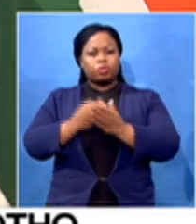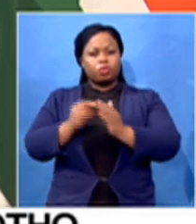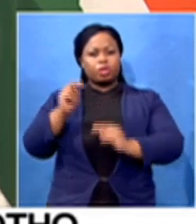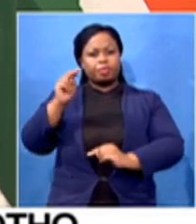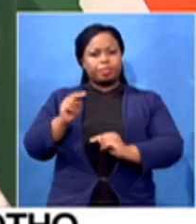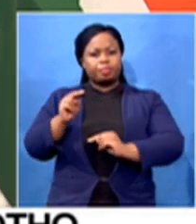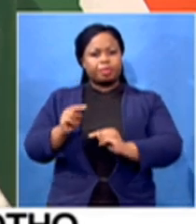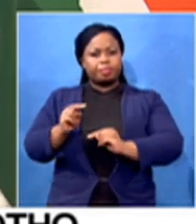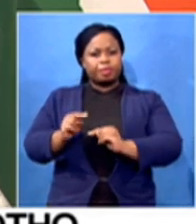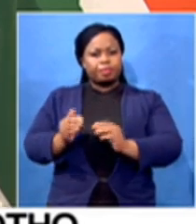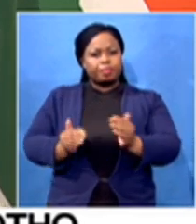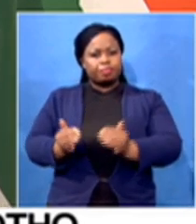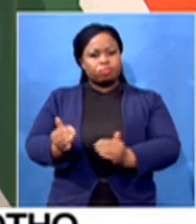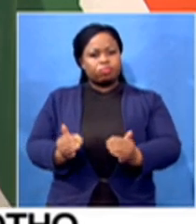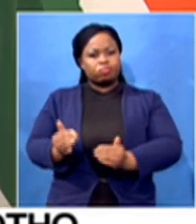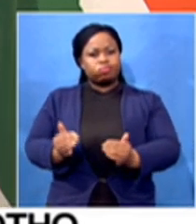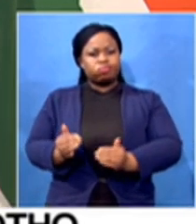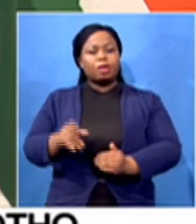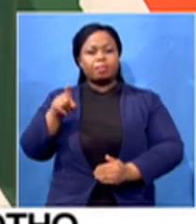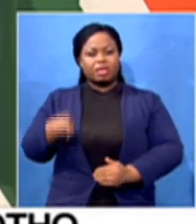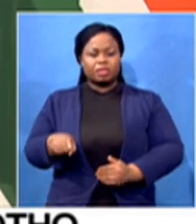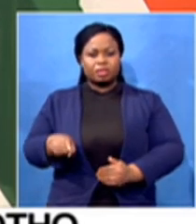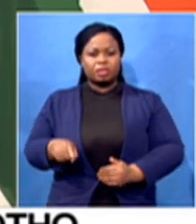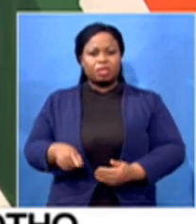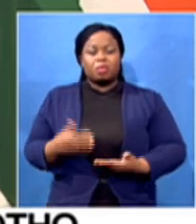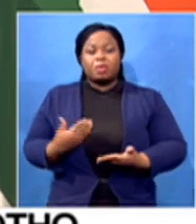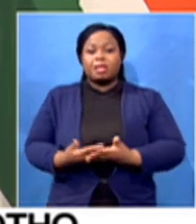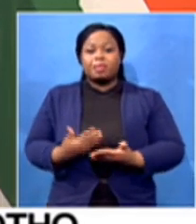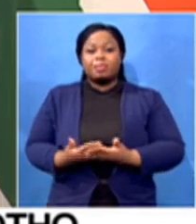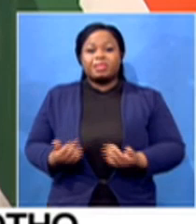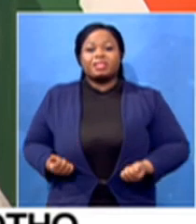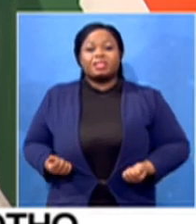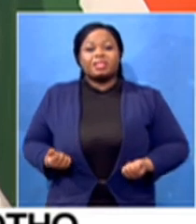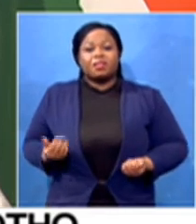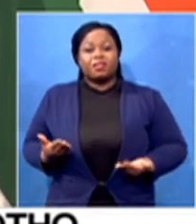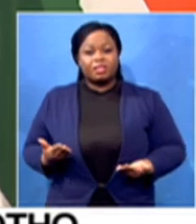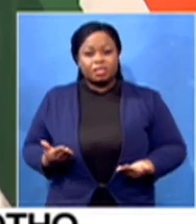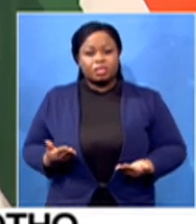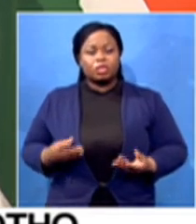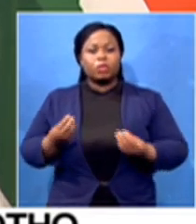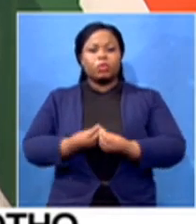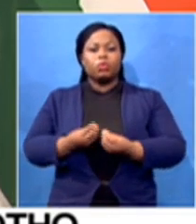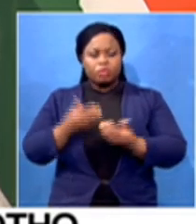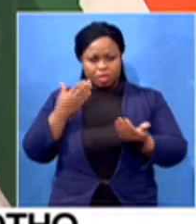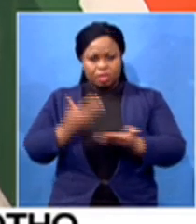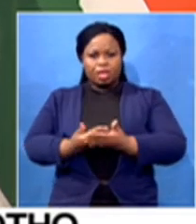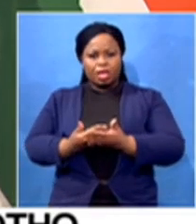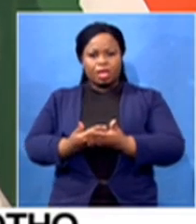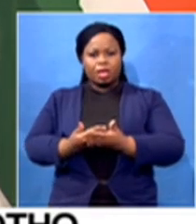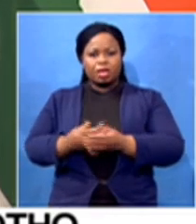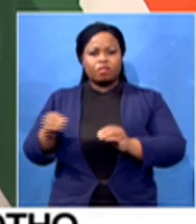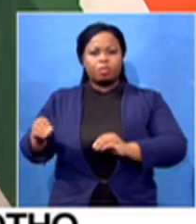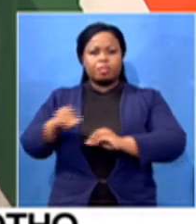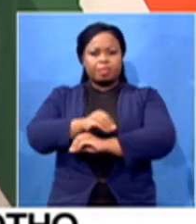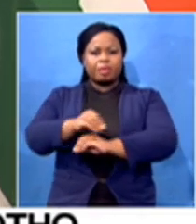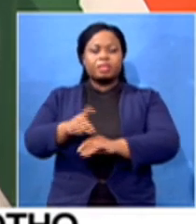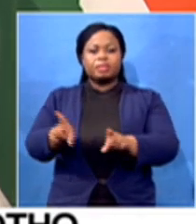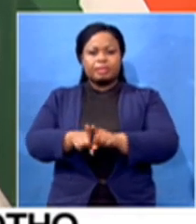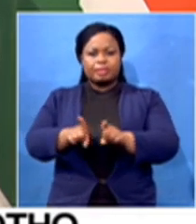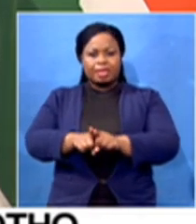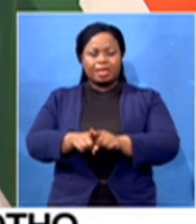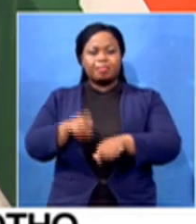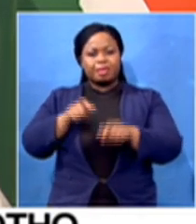enable not only goods and services to move, but also people to move with greater